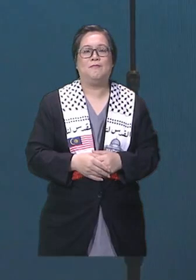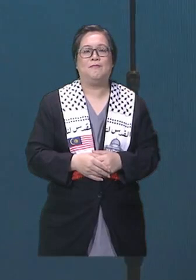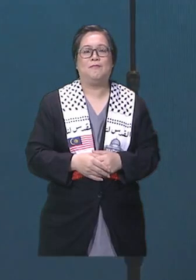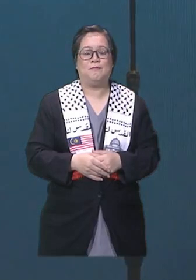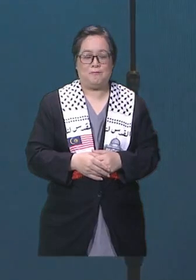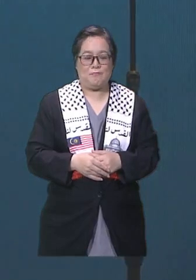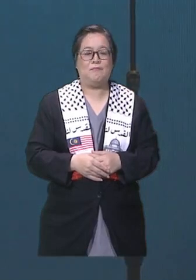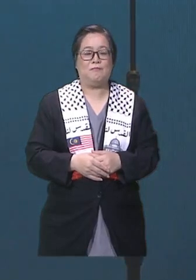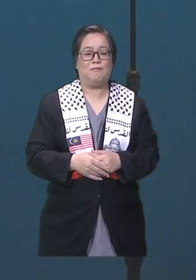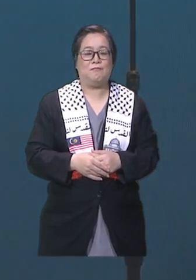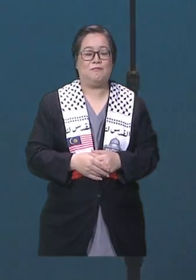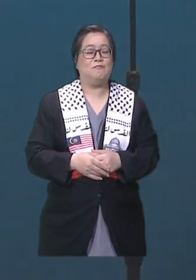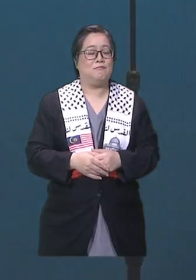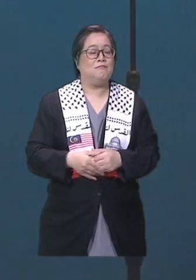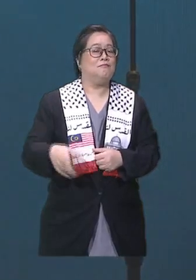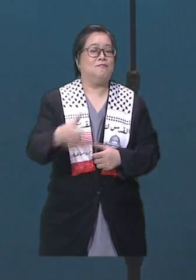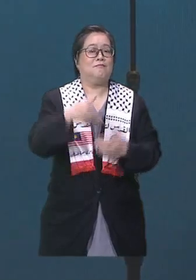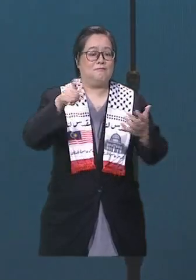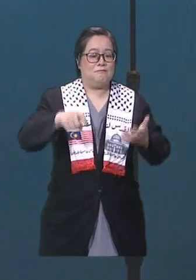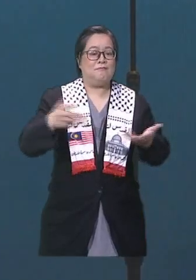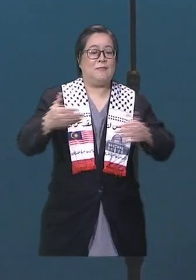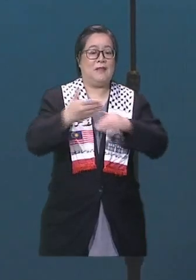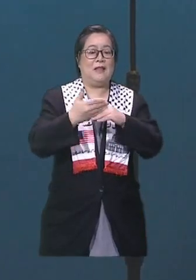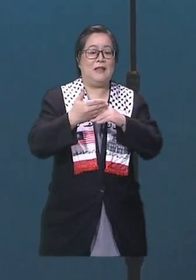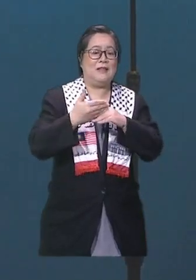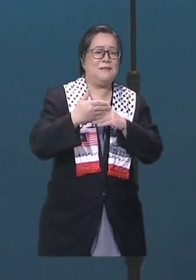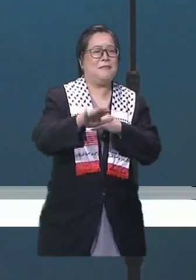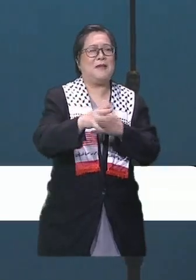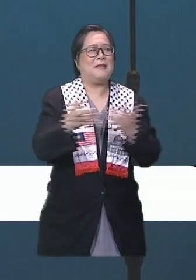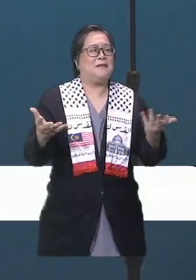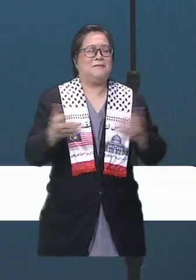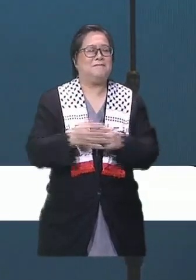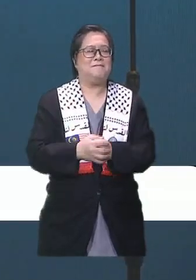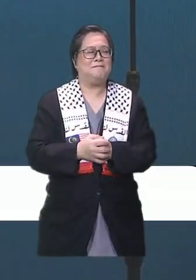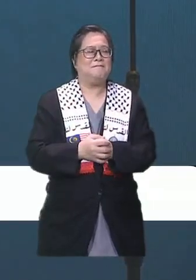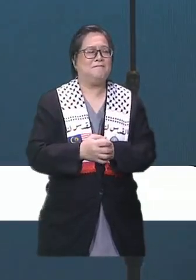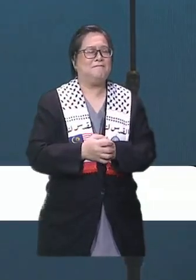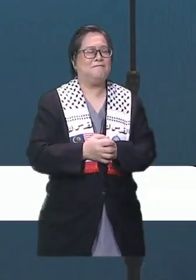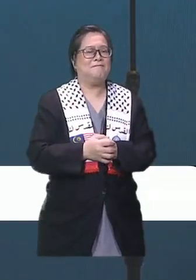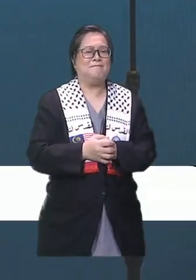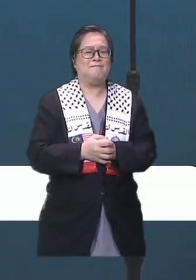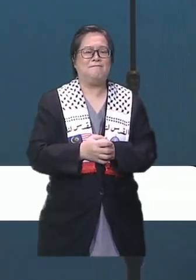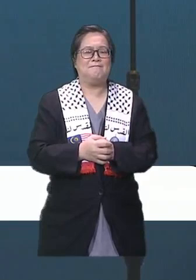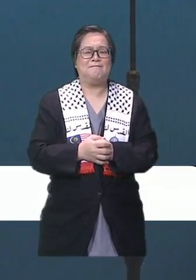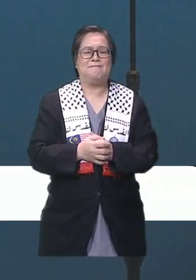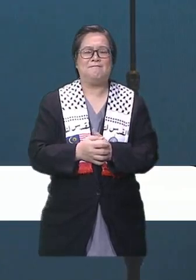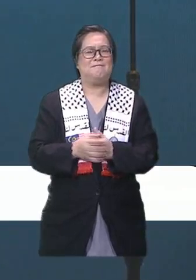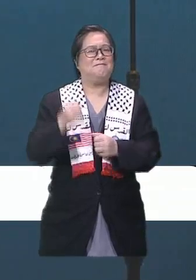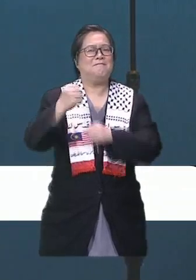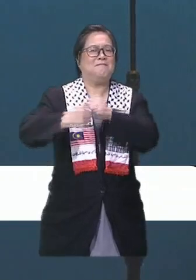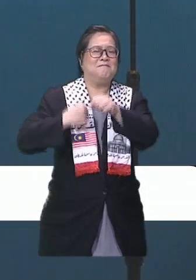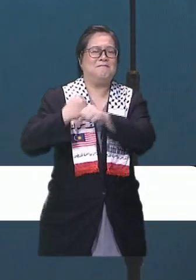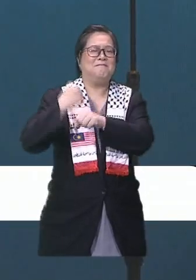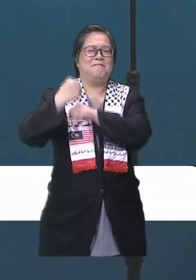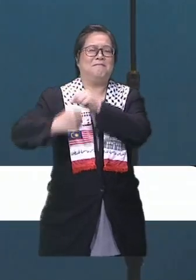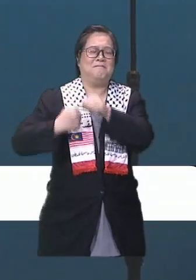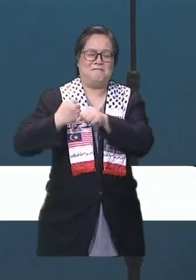So we are fortunate that after somewhat years of